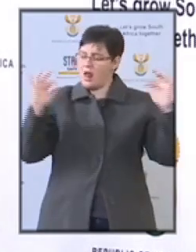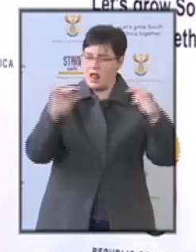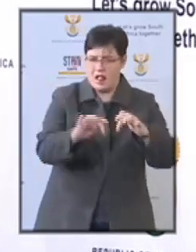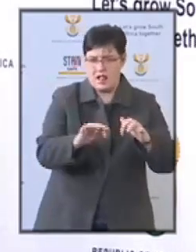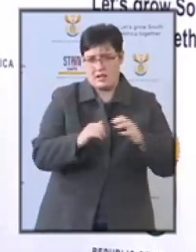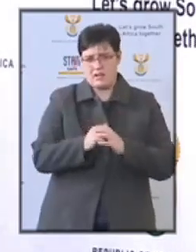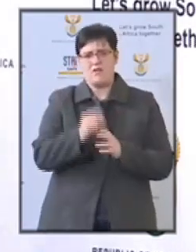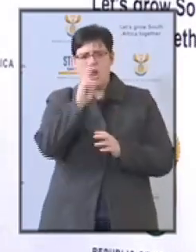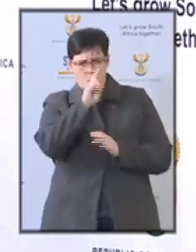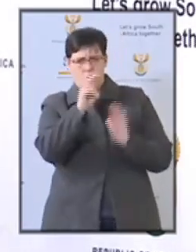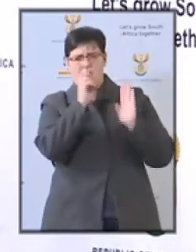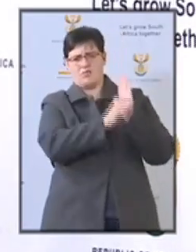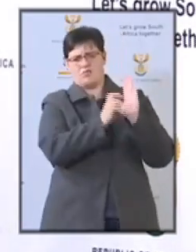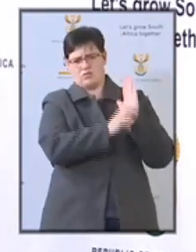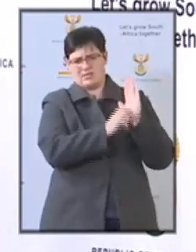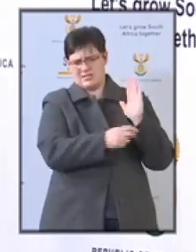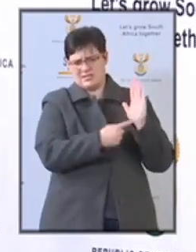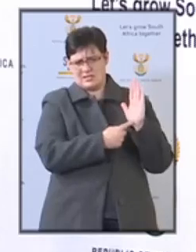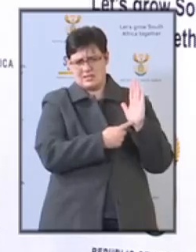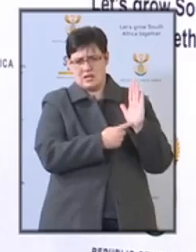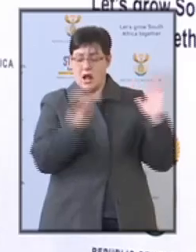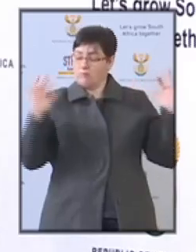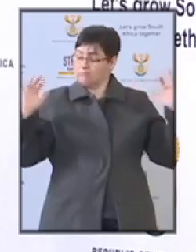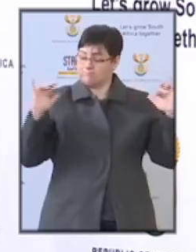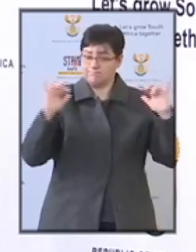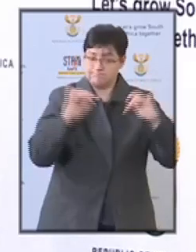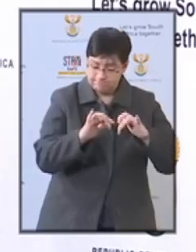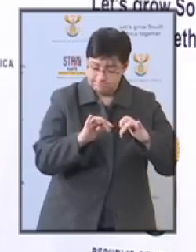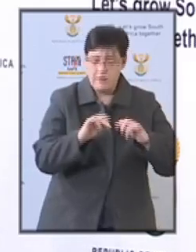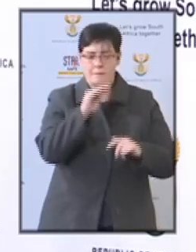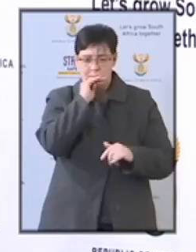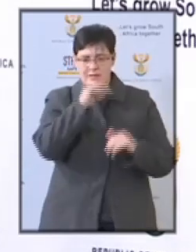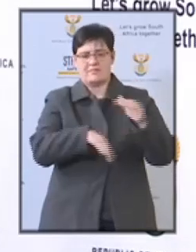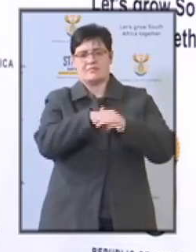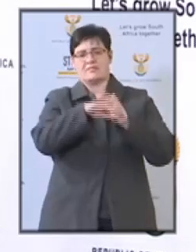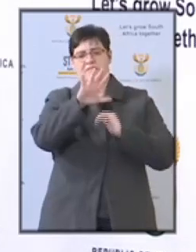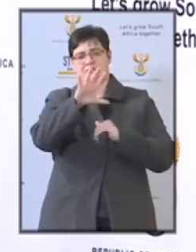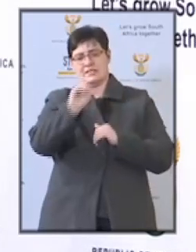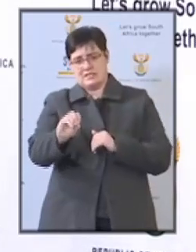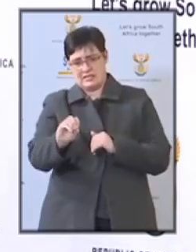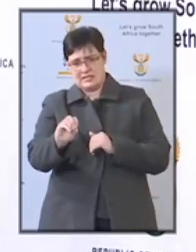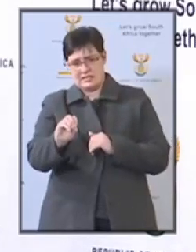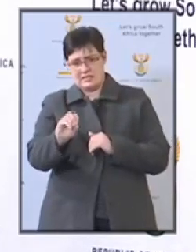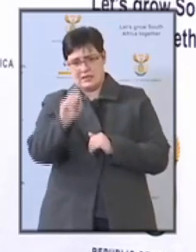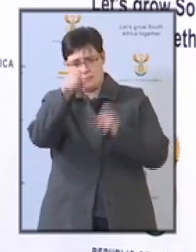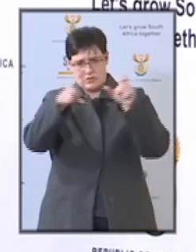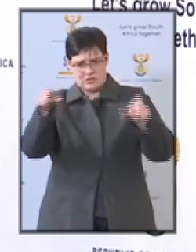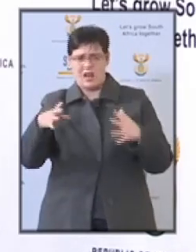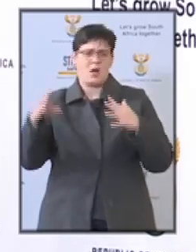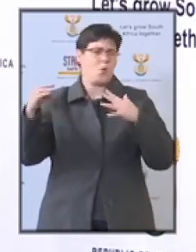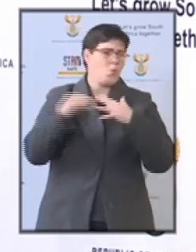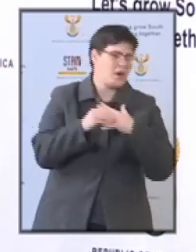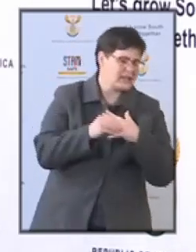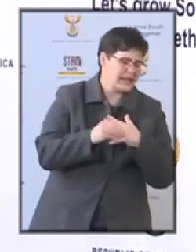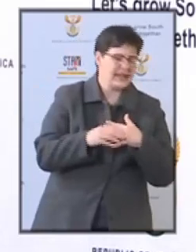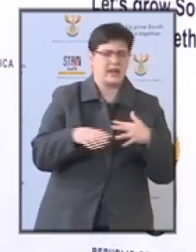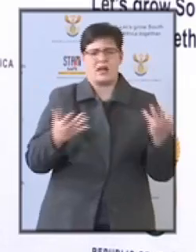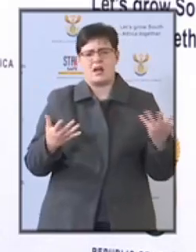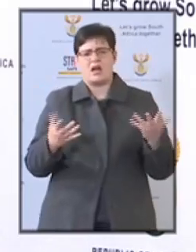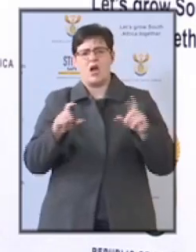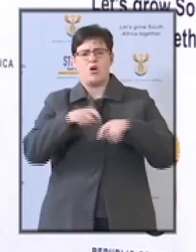you look at the regulations, all gatherings were in terms of your weddings, what we